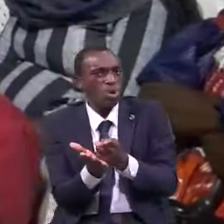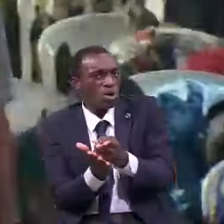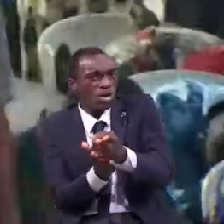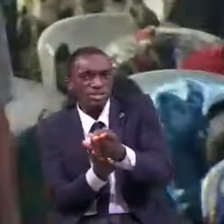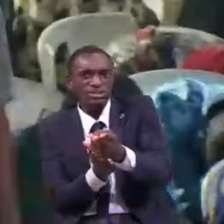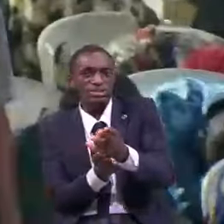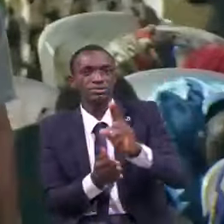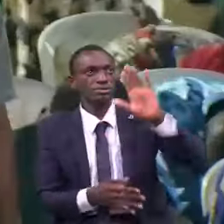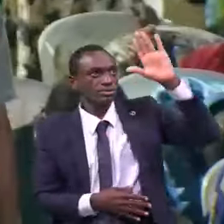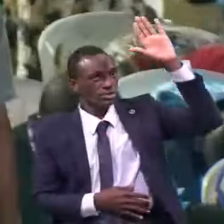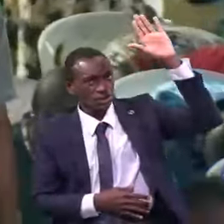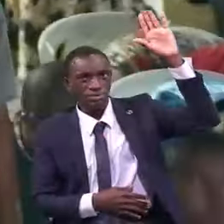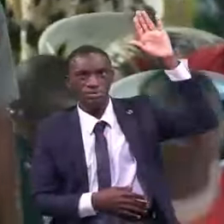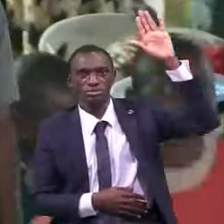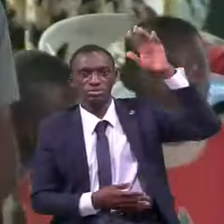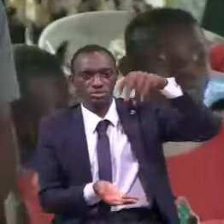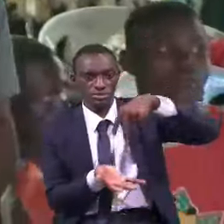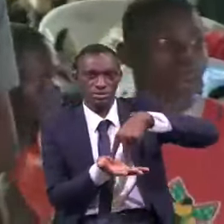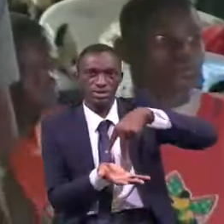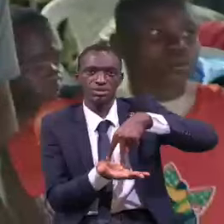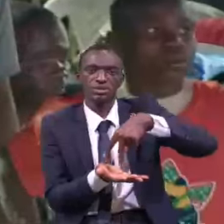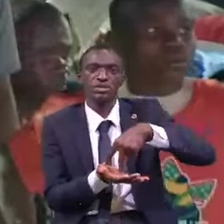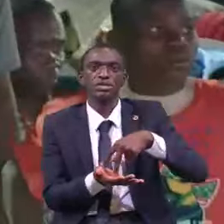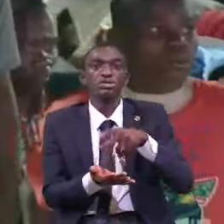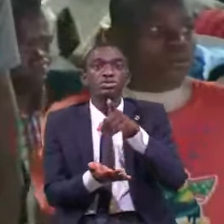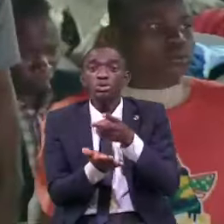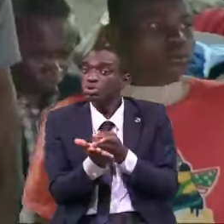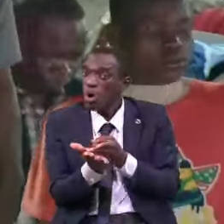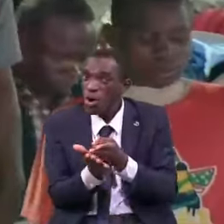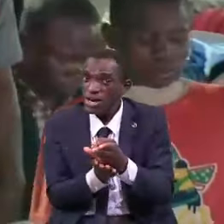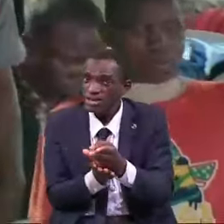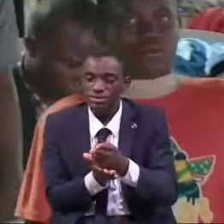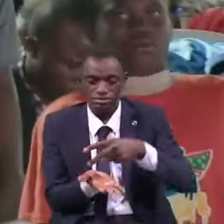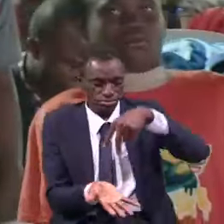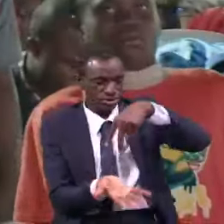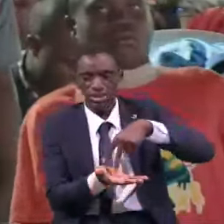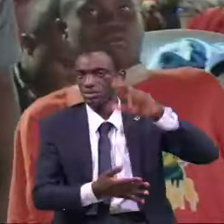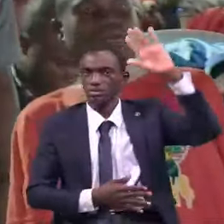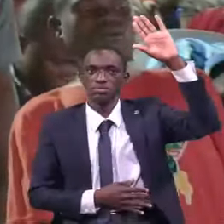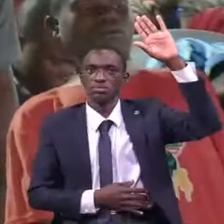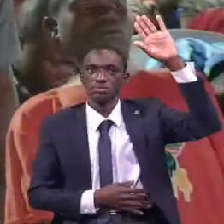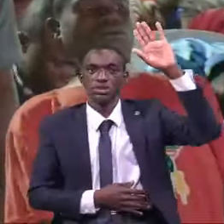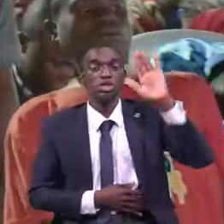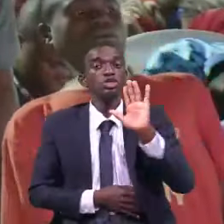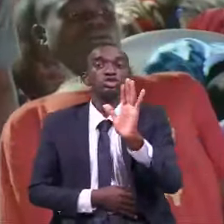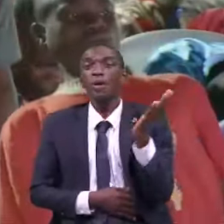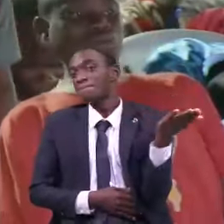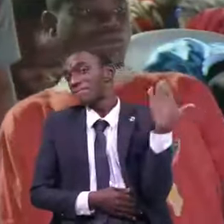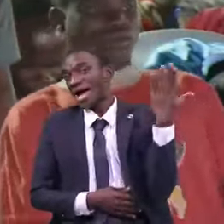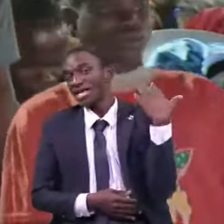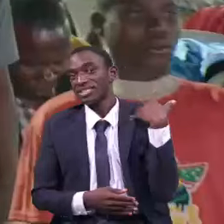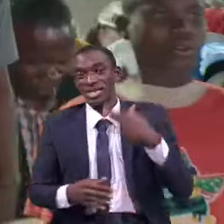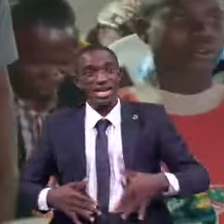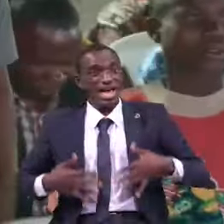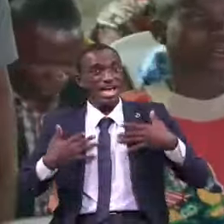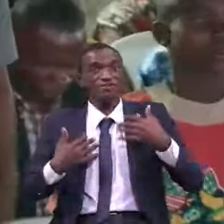Sincere, stand up. Your past is going. A new life is